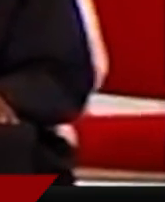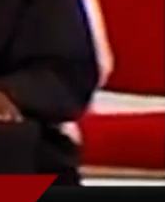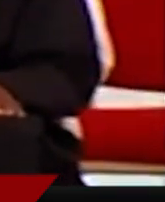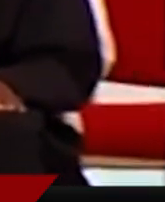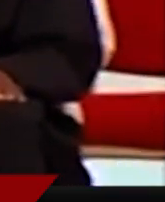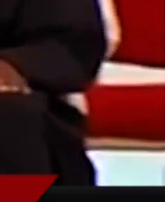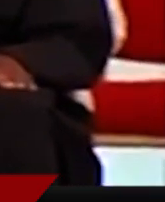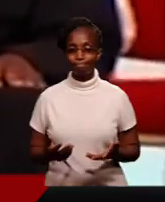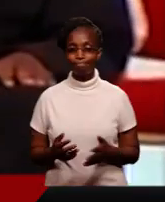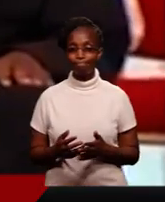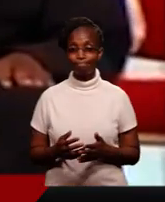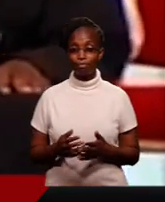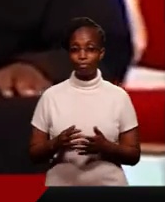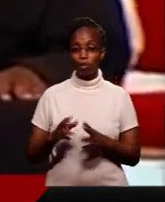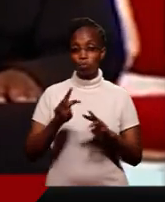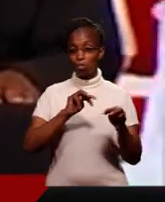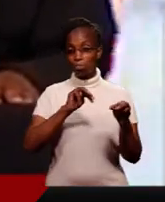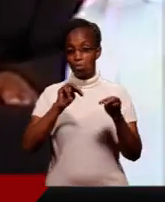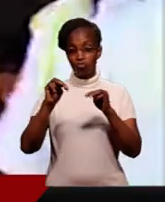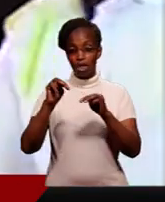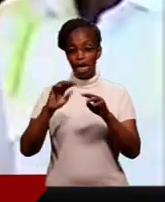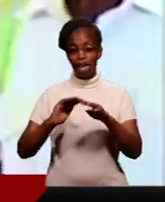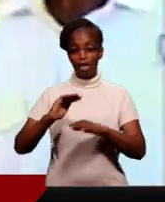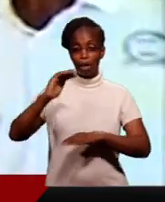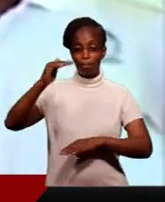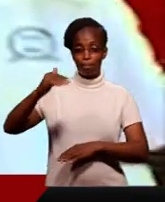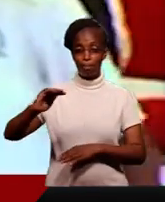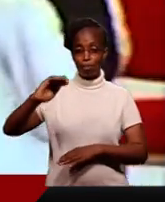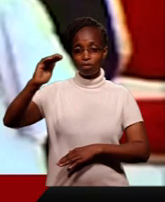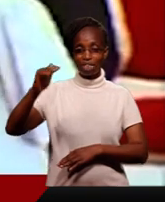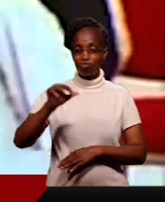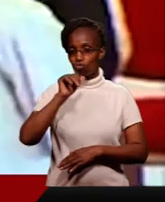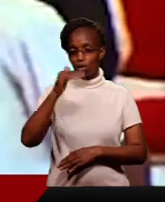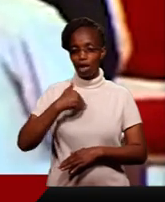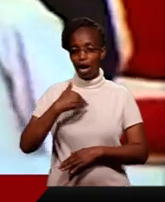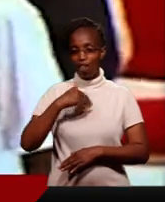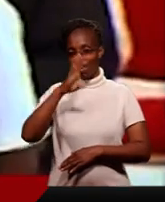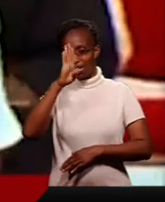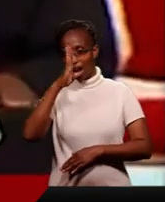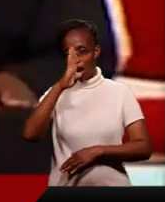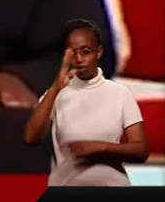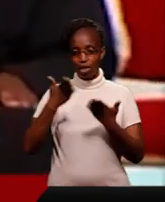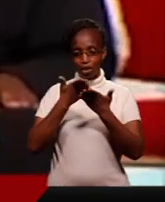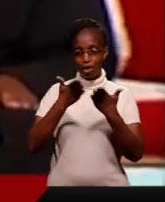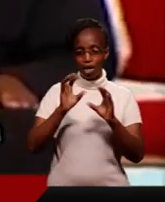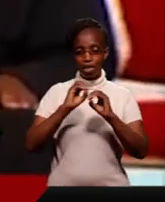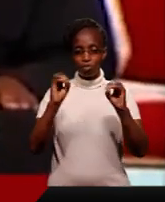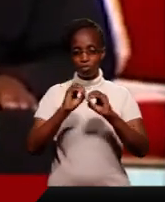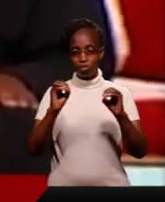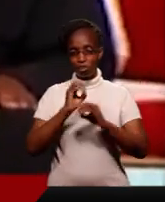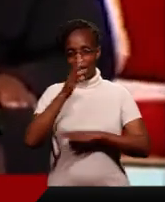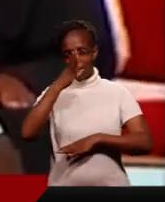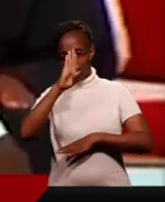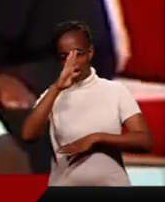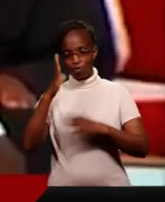Baba, you have climbed the mountain. There's no doubt about it. And I have no doubt in my mind. I have no doubt in